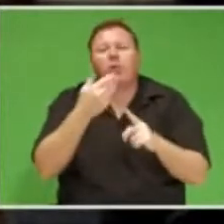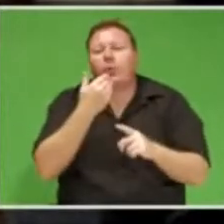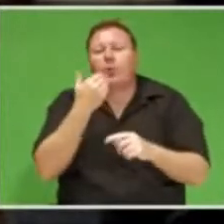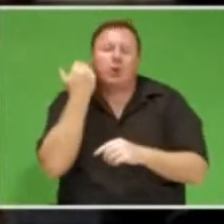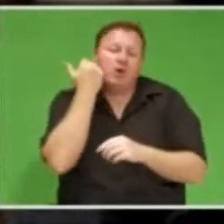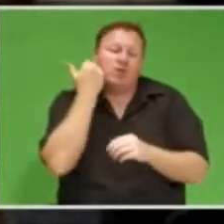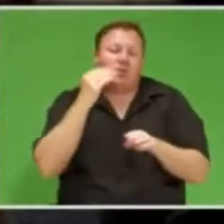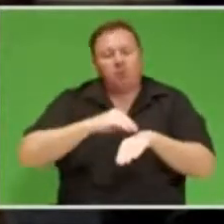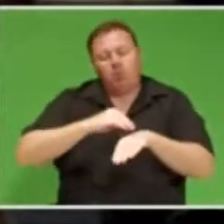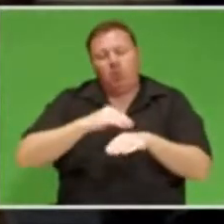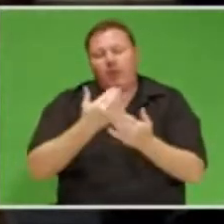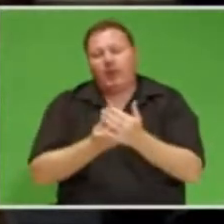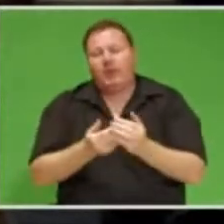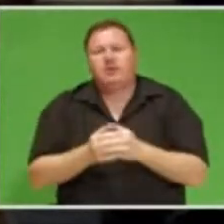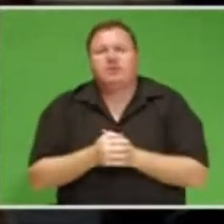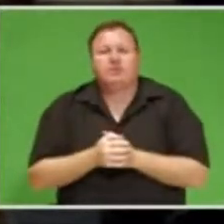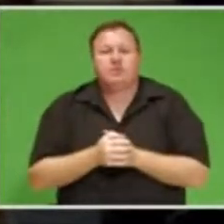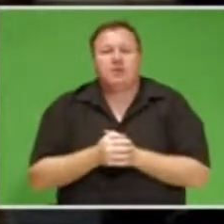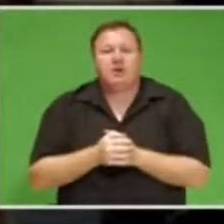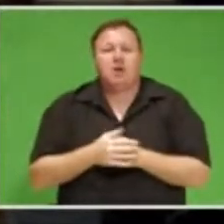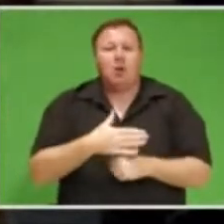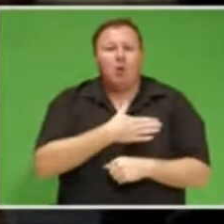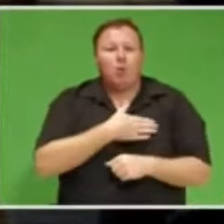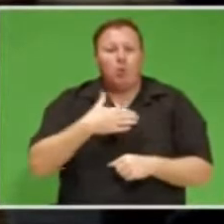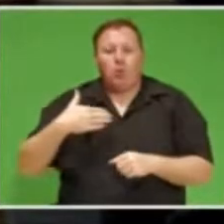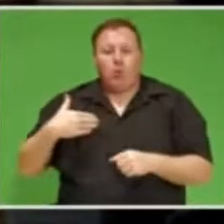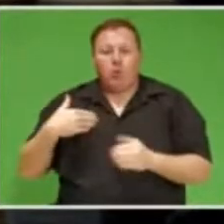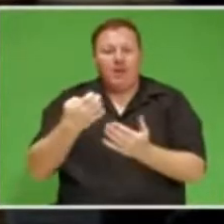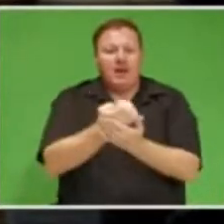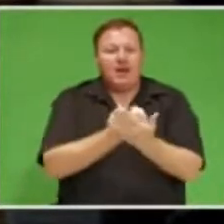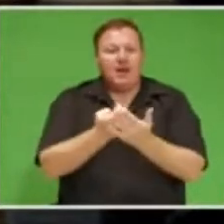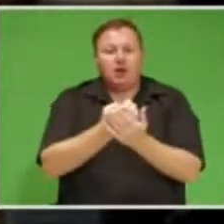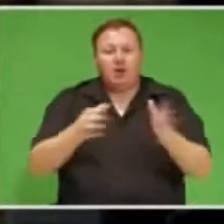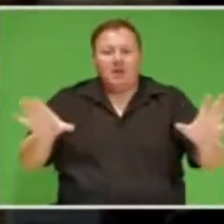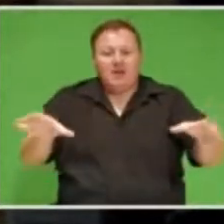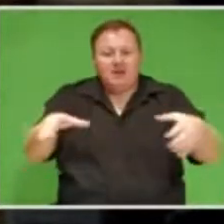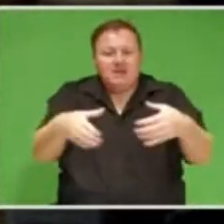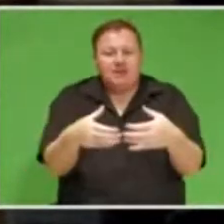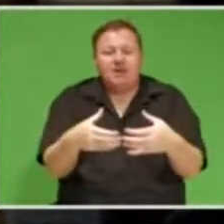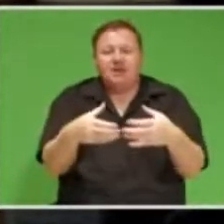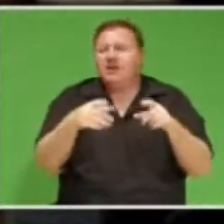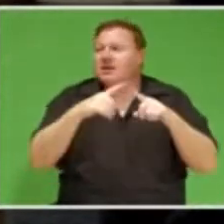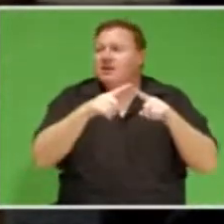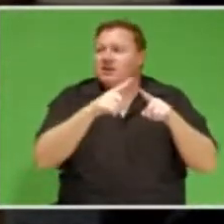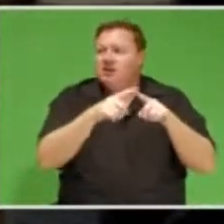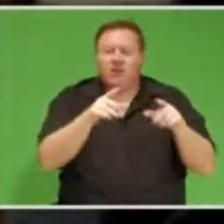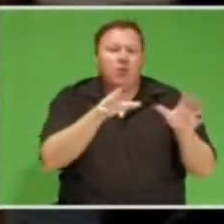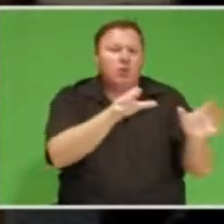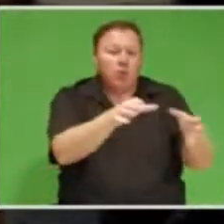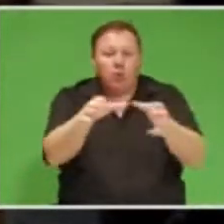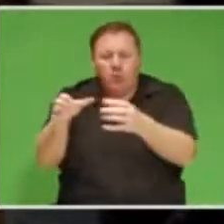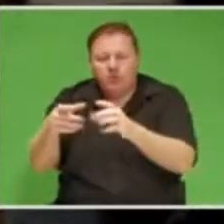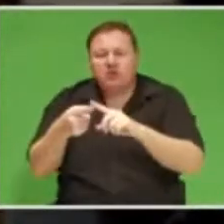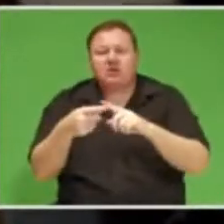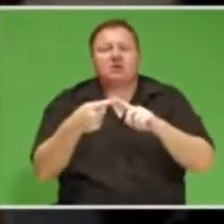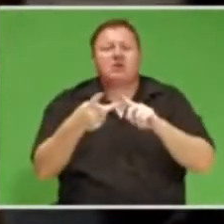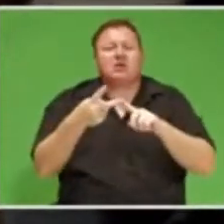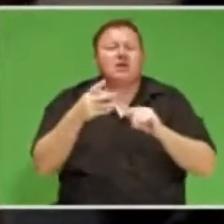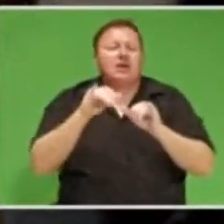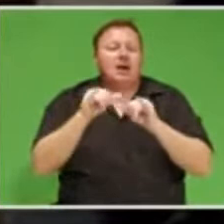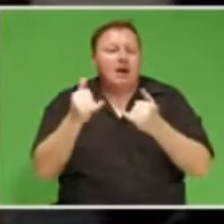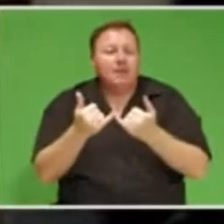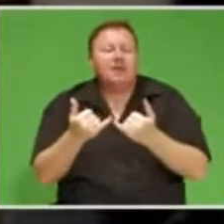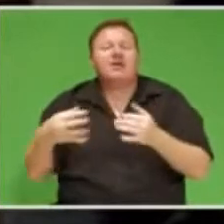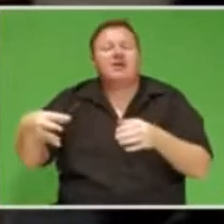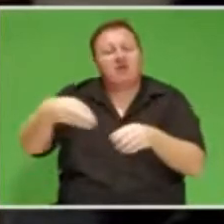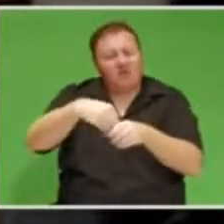Economic Assembly, we have seen industry associations and companies committing to